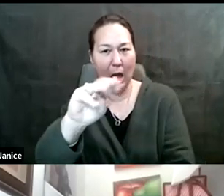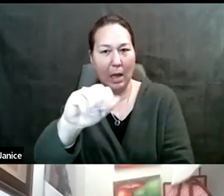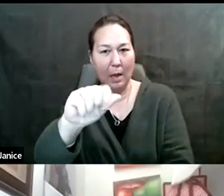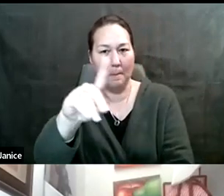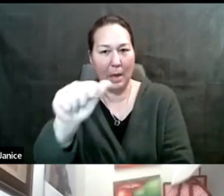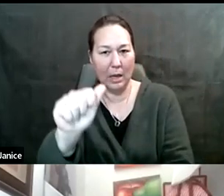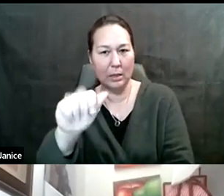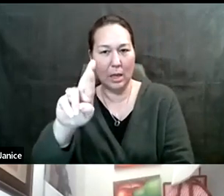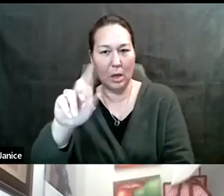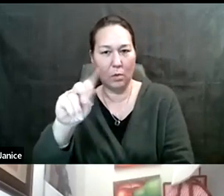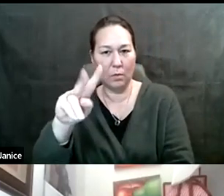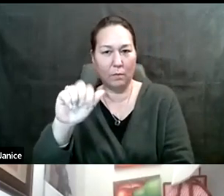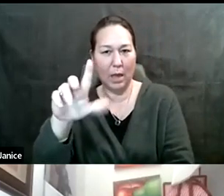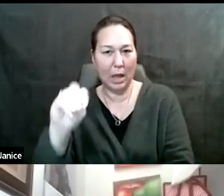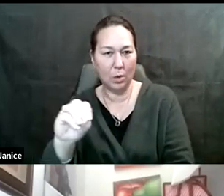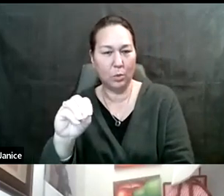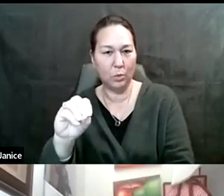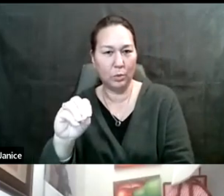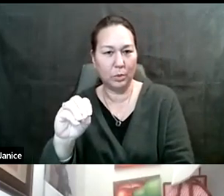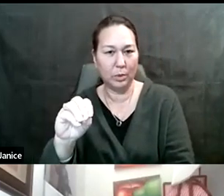ravello Amanda